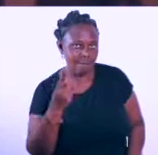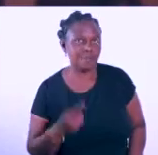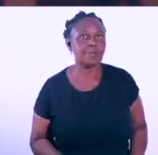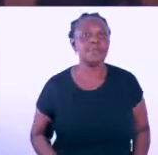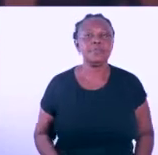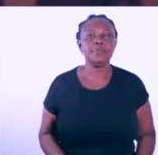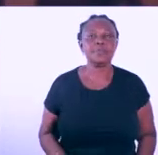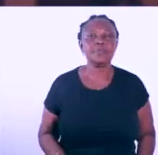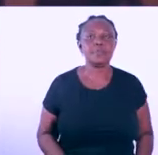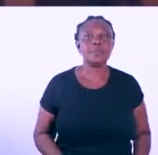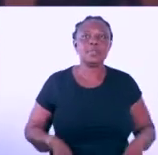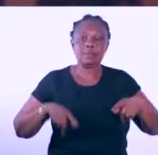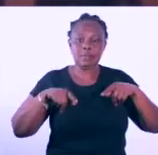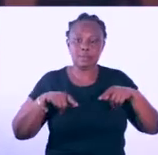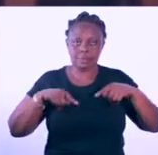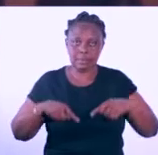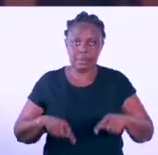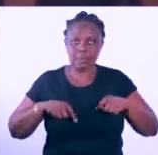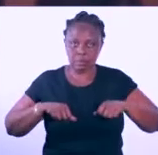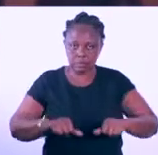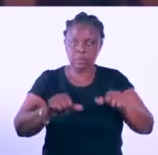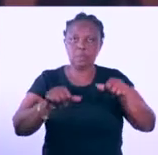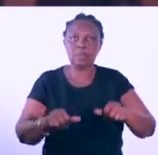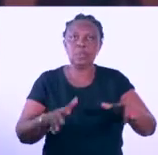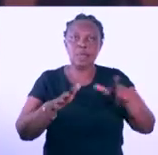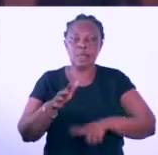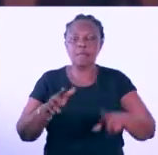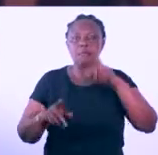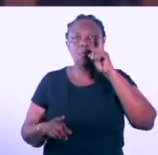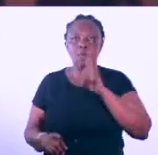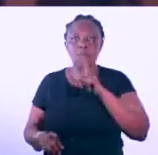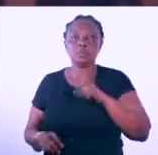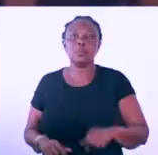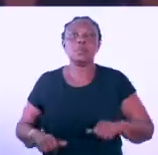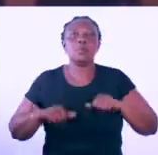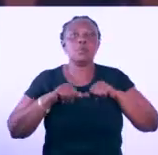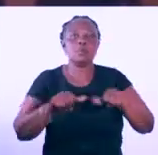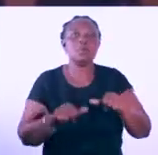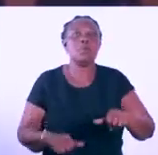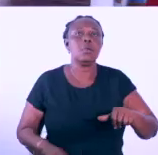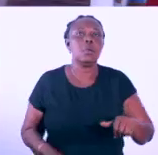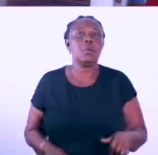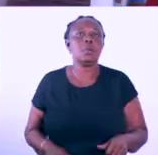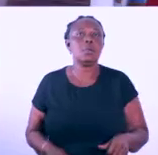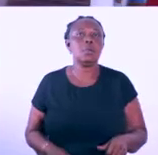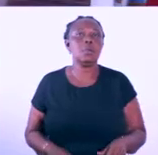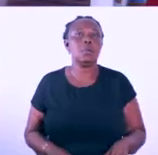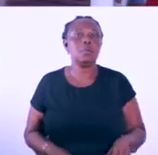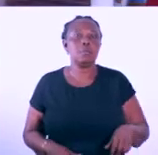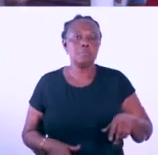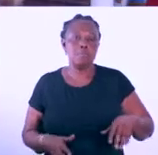still in level 1. Let me continue with upper primary, and for that I